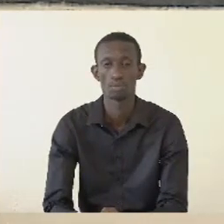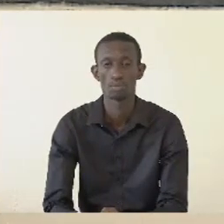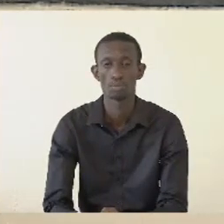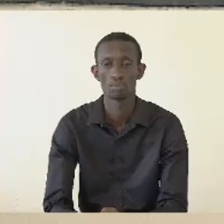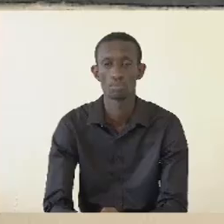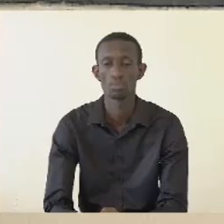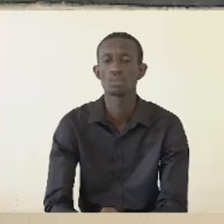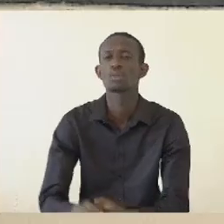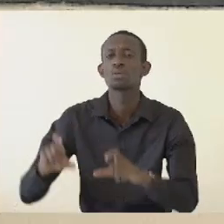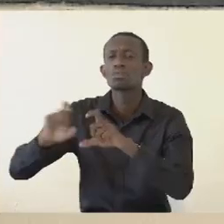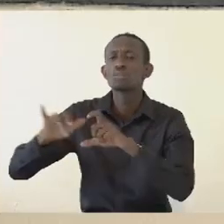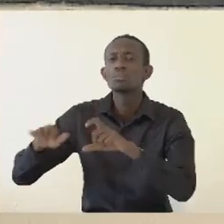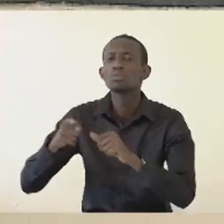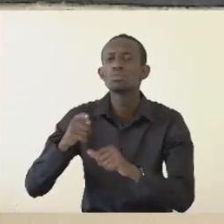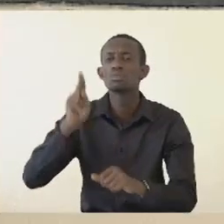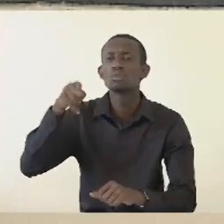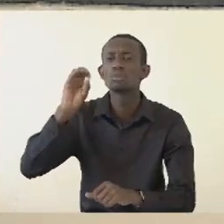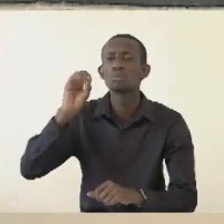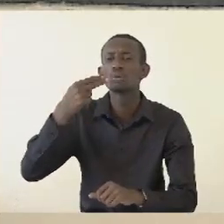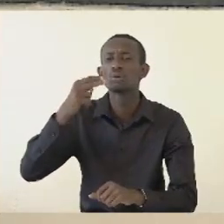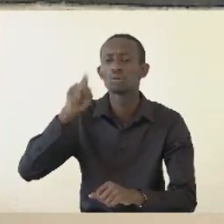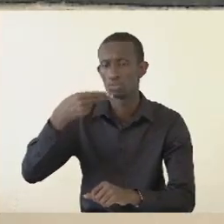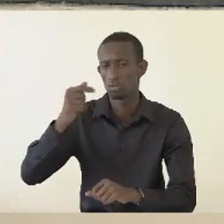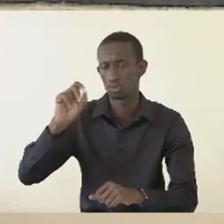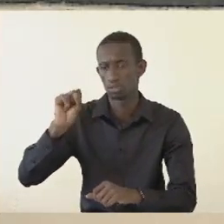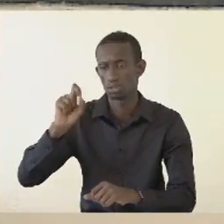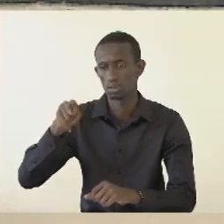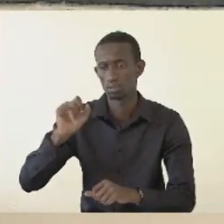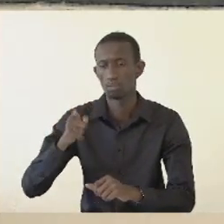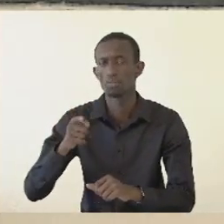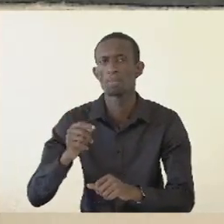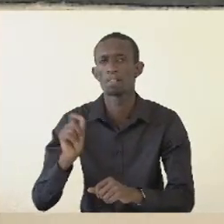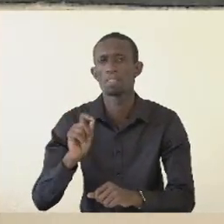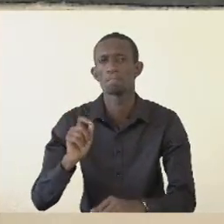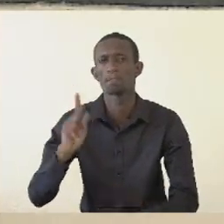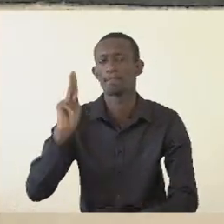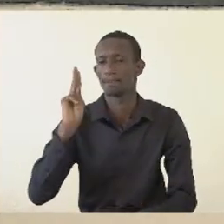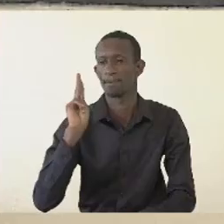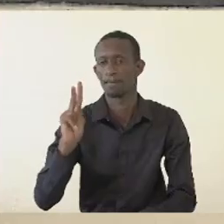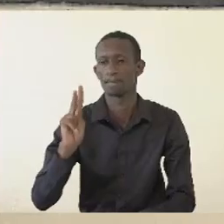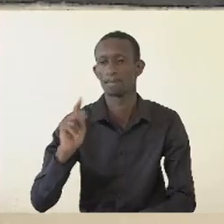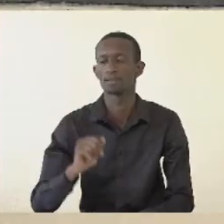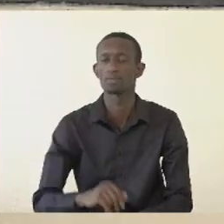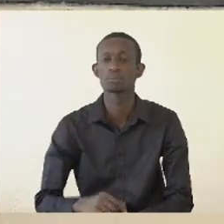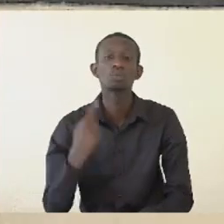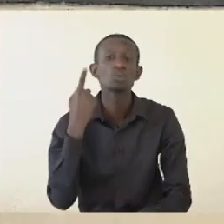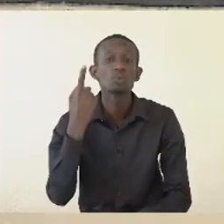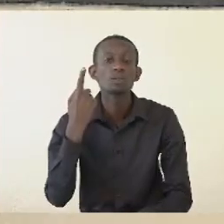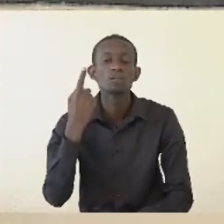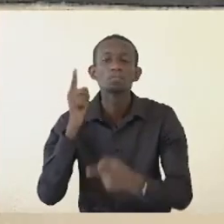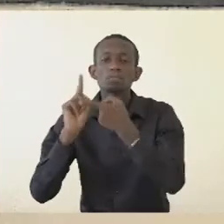formula of potassium? It is K. with one positive, that is the